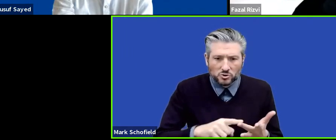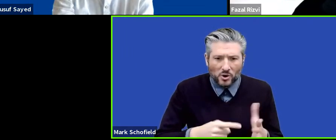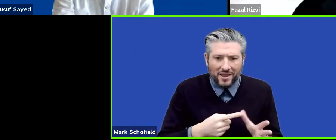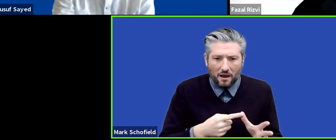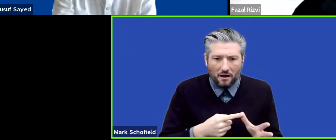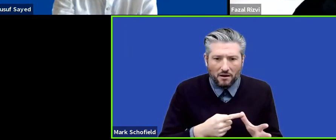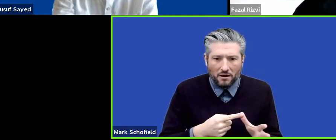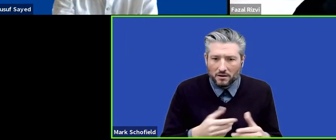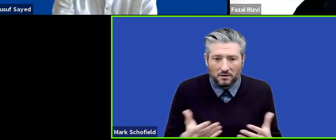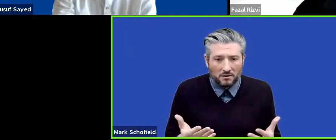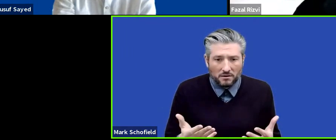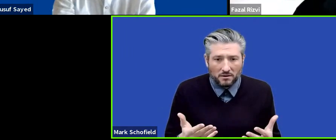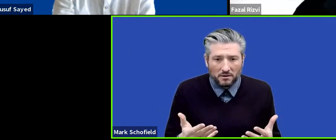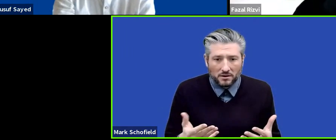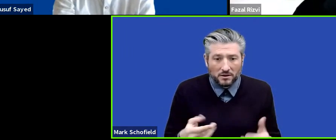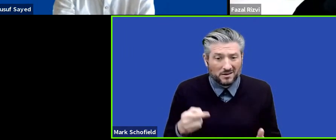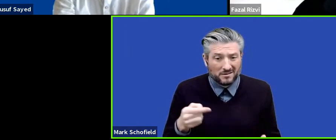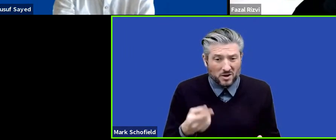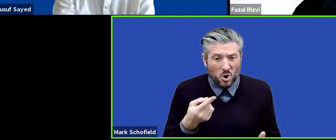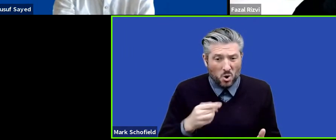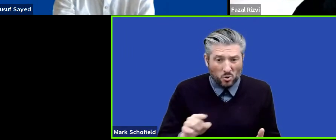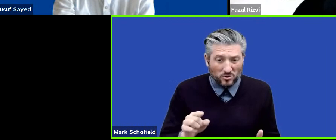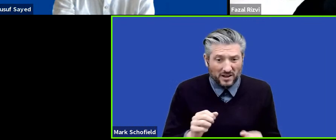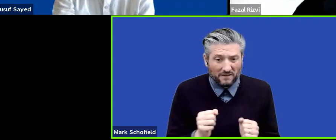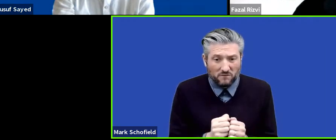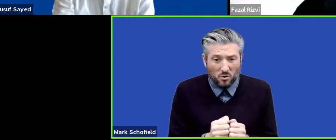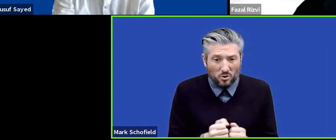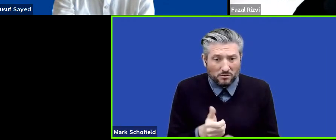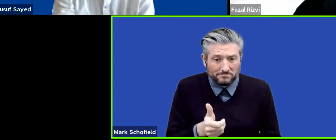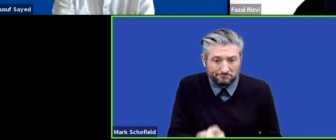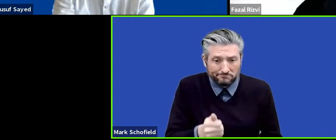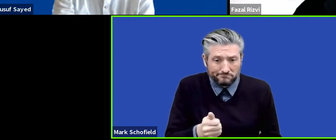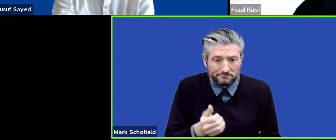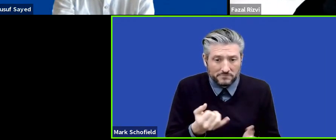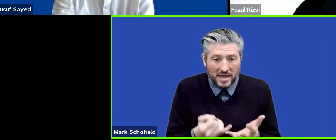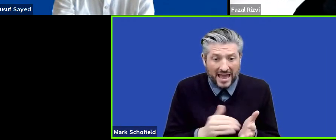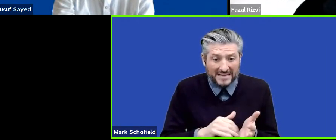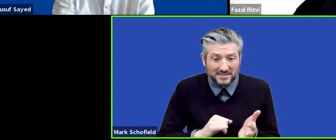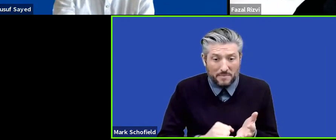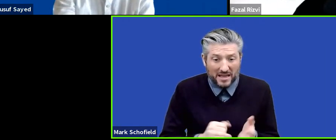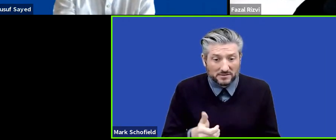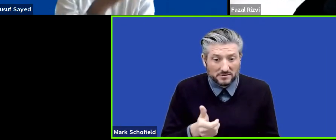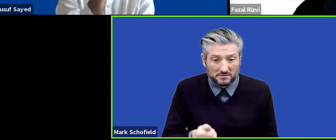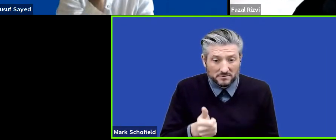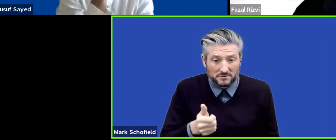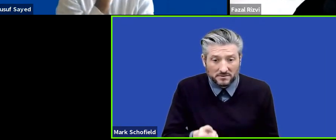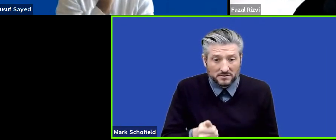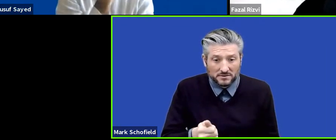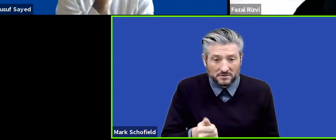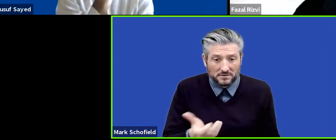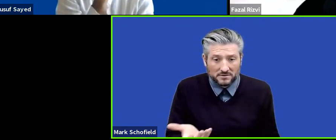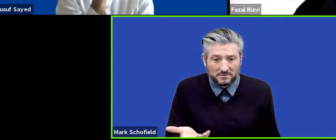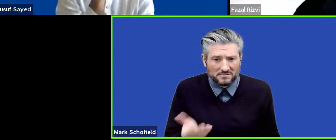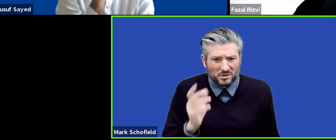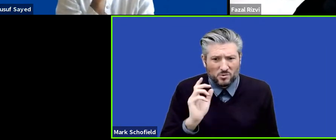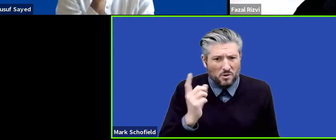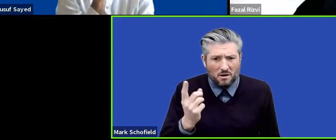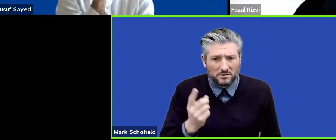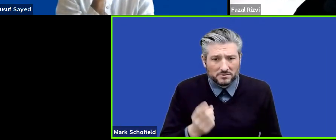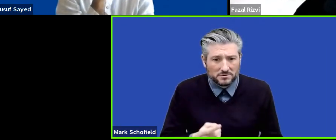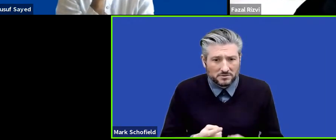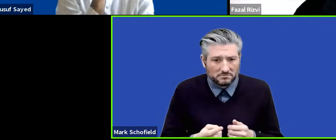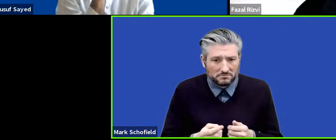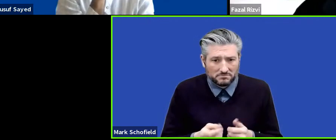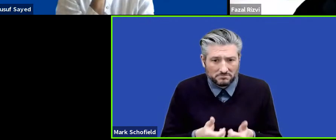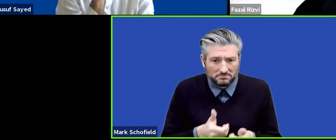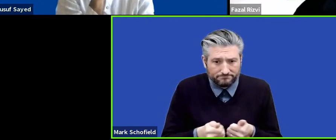do SMS. They're not even sufficient to have conversation on. In other words, much of